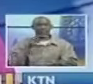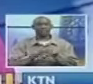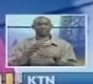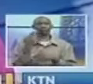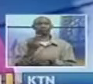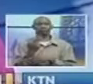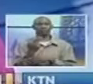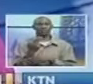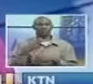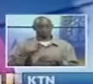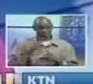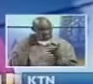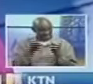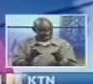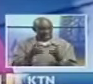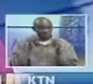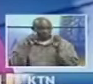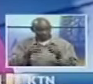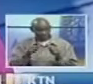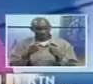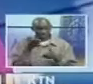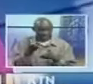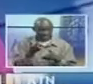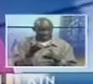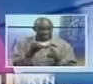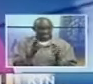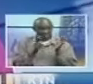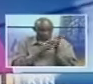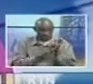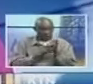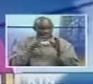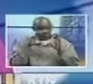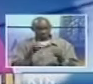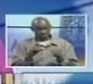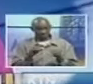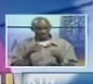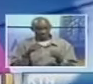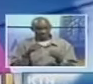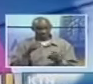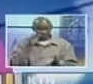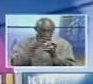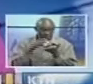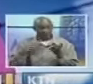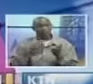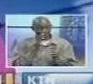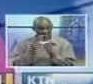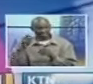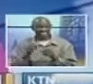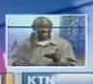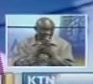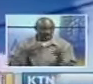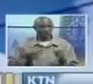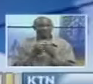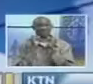It remains unclear, however, whether the current rules will be eased or tightened to make the plan a reality. But as